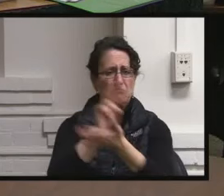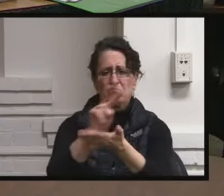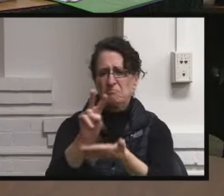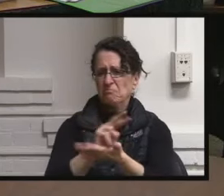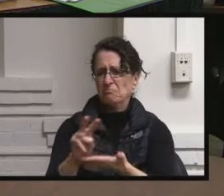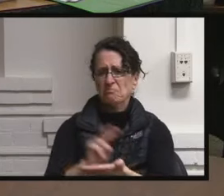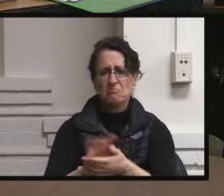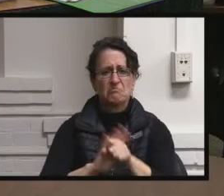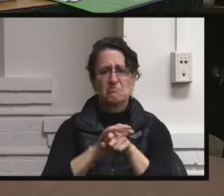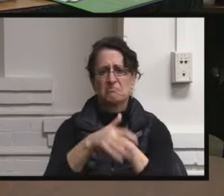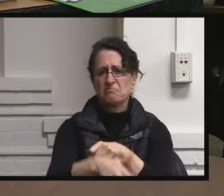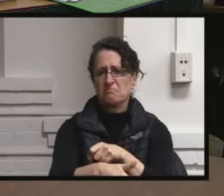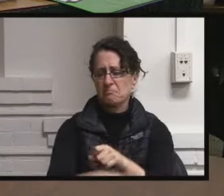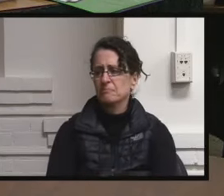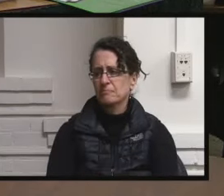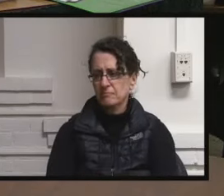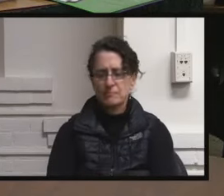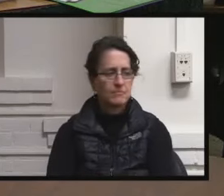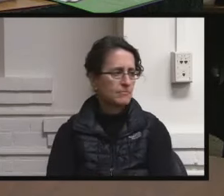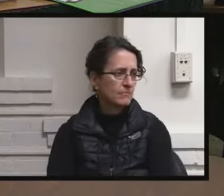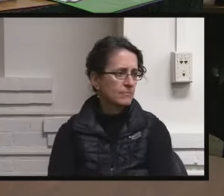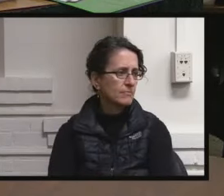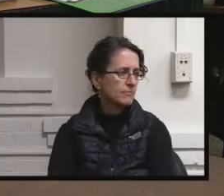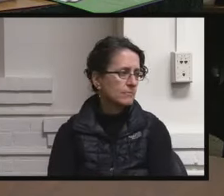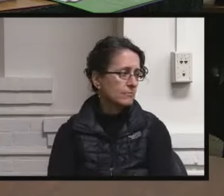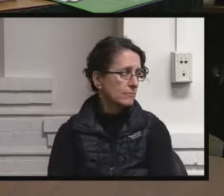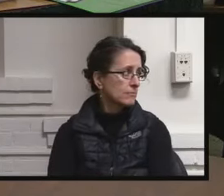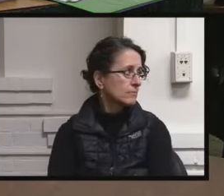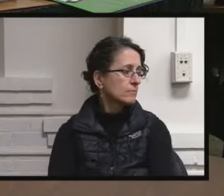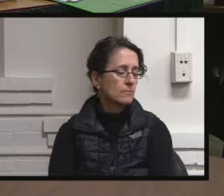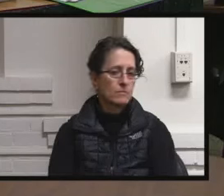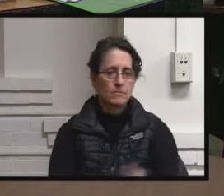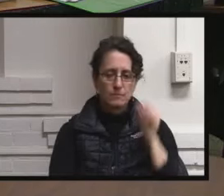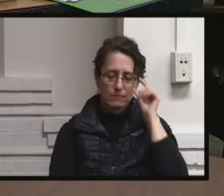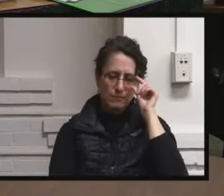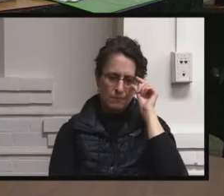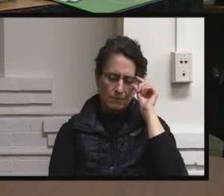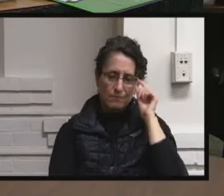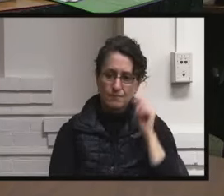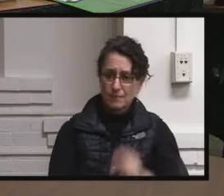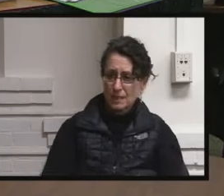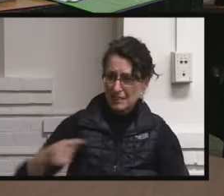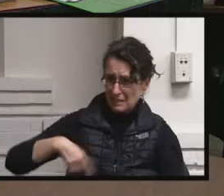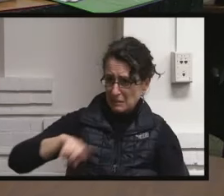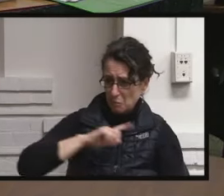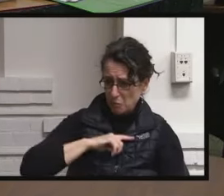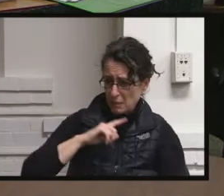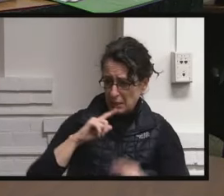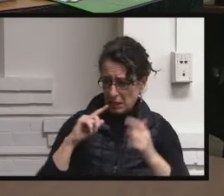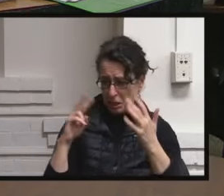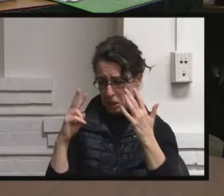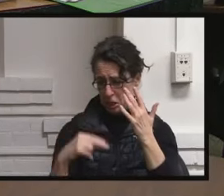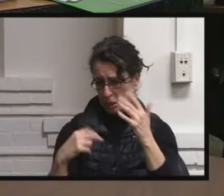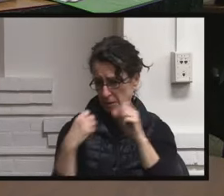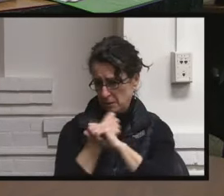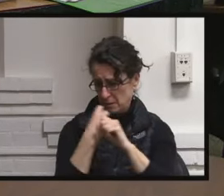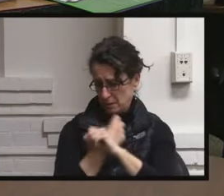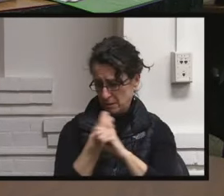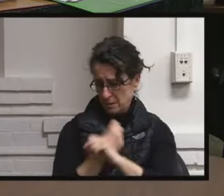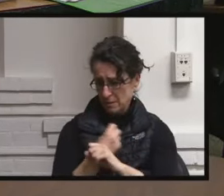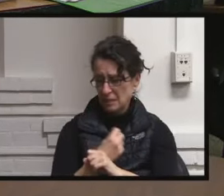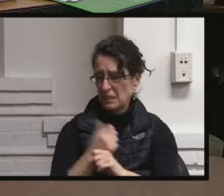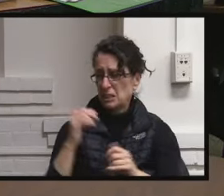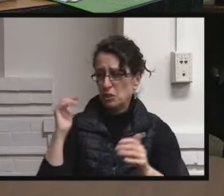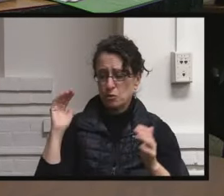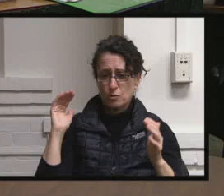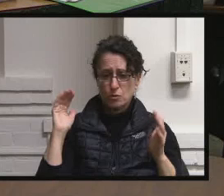week garbage collection. And have we done some data collection that would compare the volume of rubbish